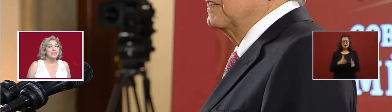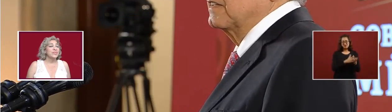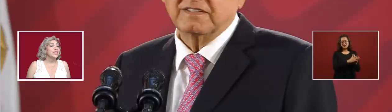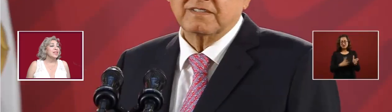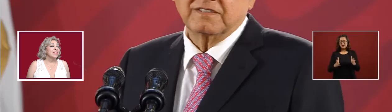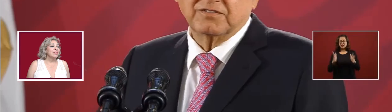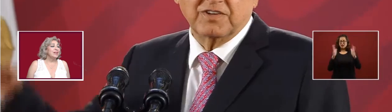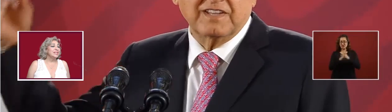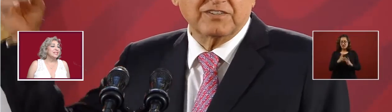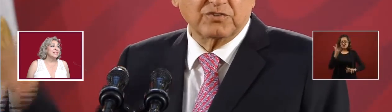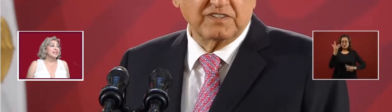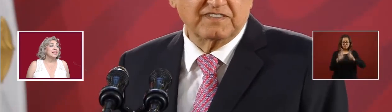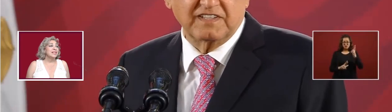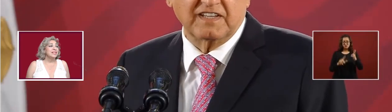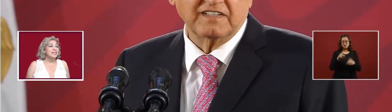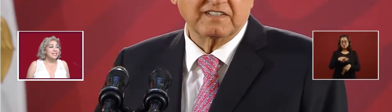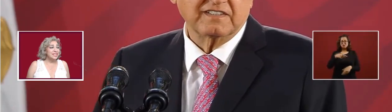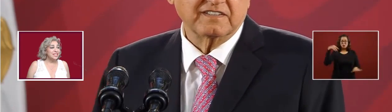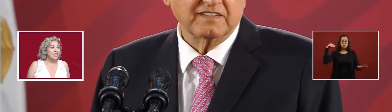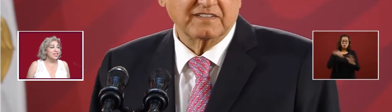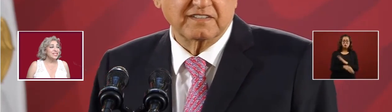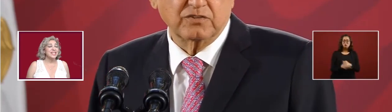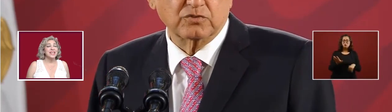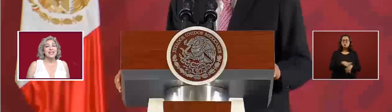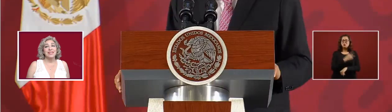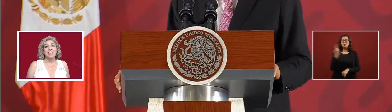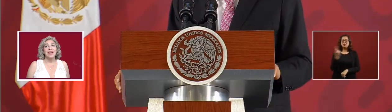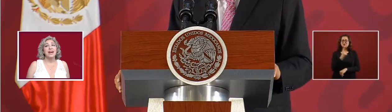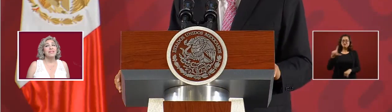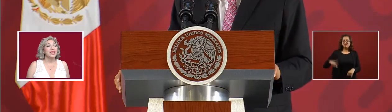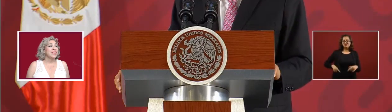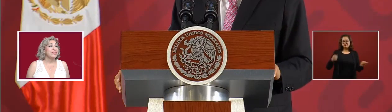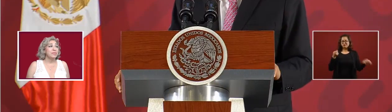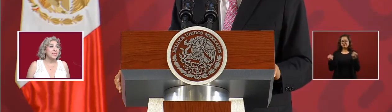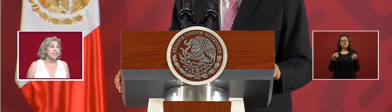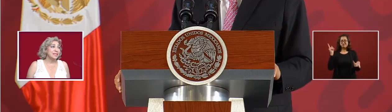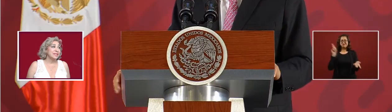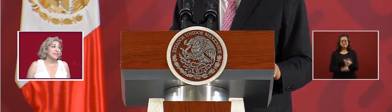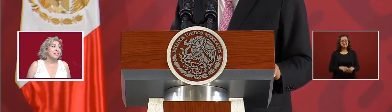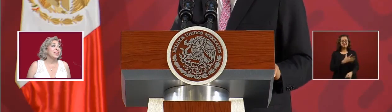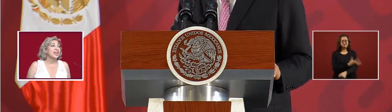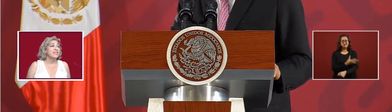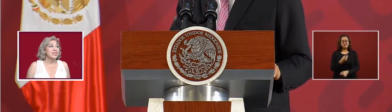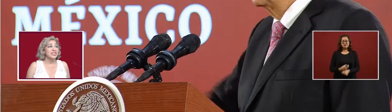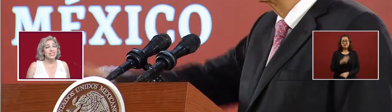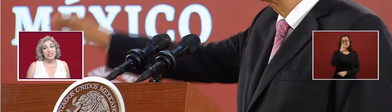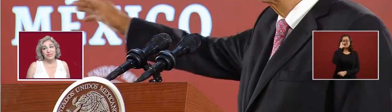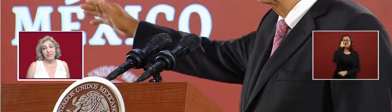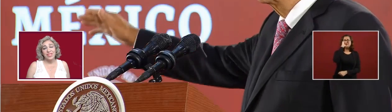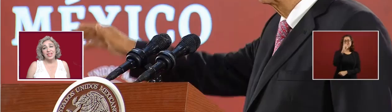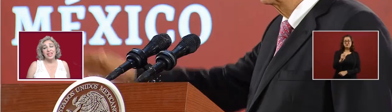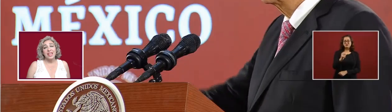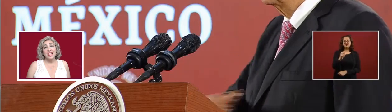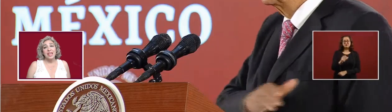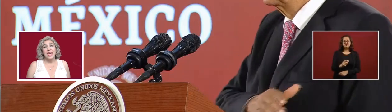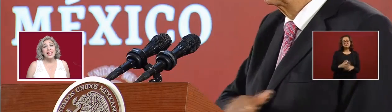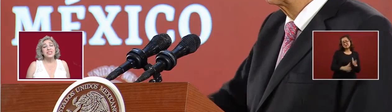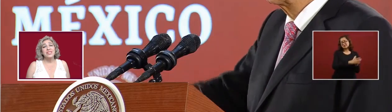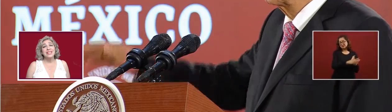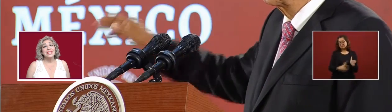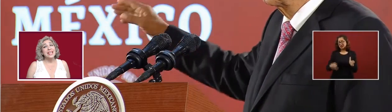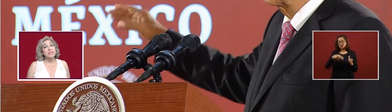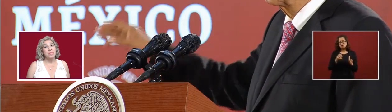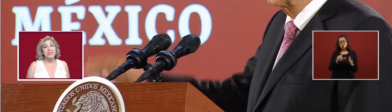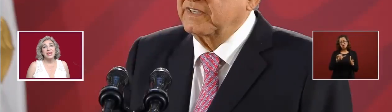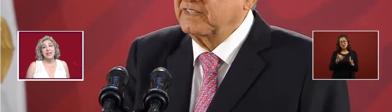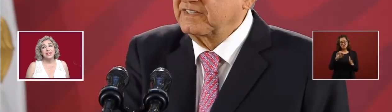was dishonesty of the government of the governors and